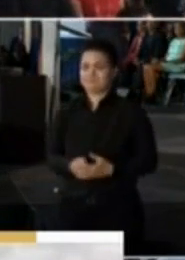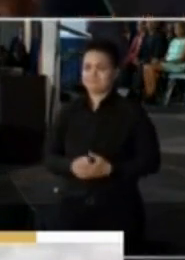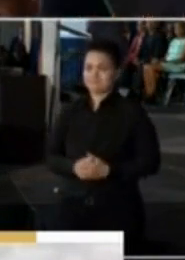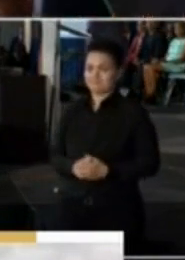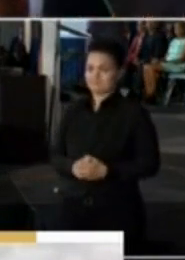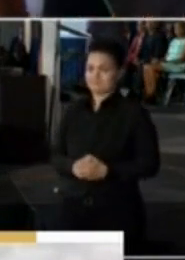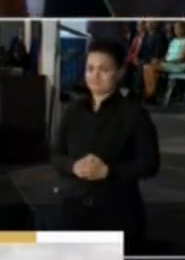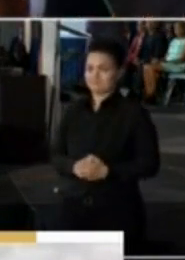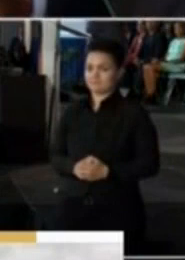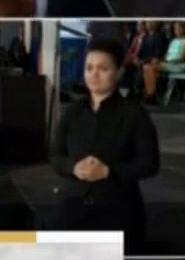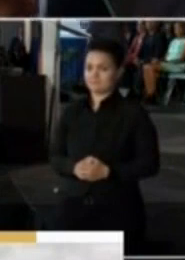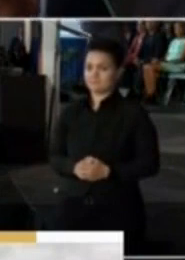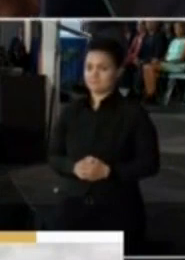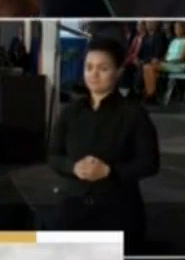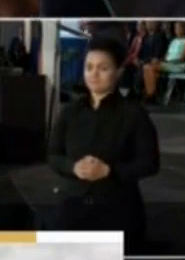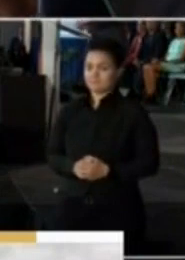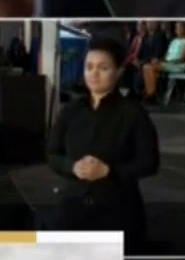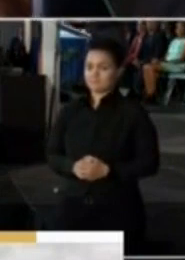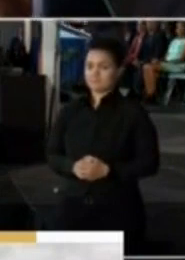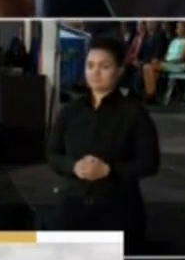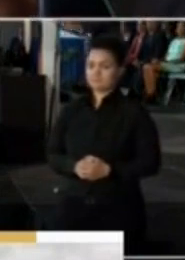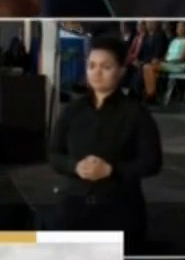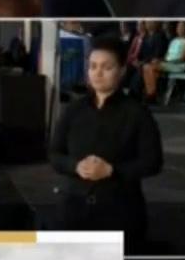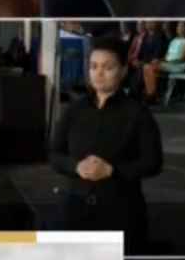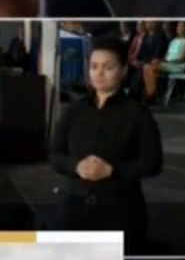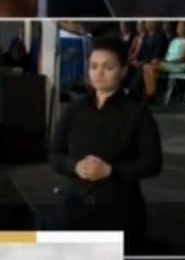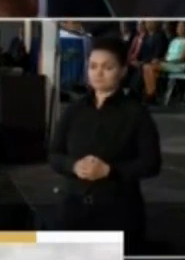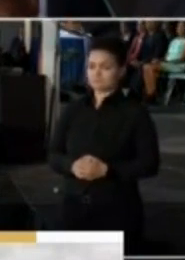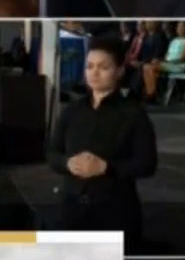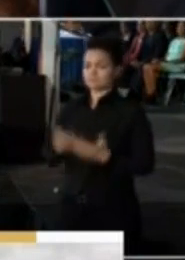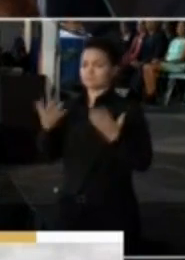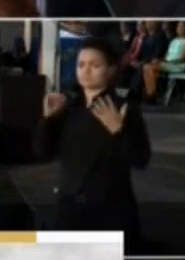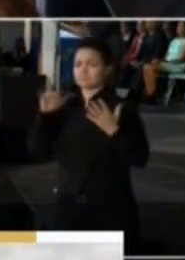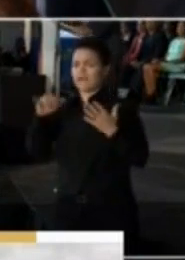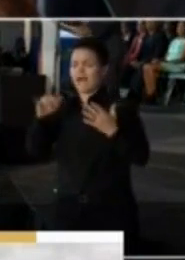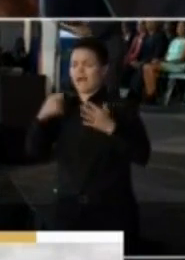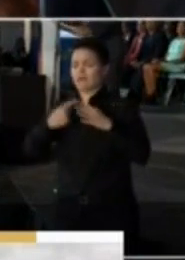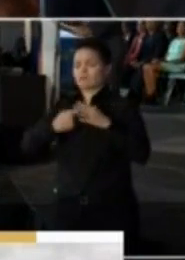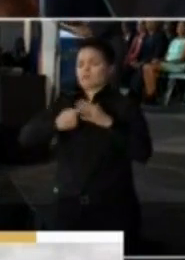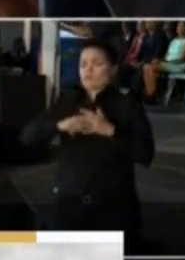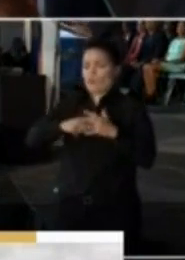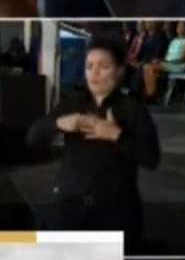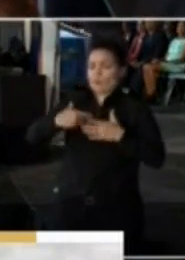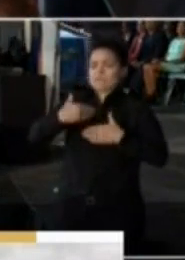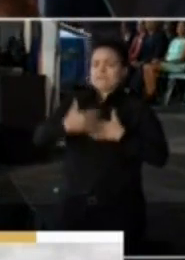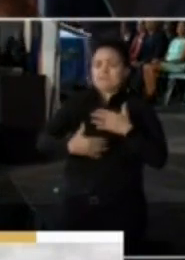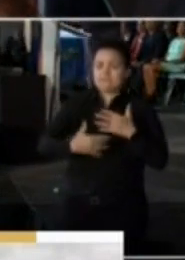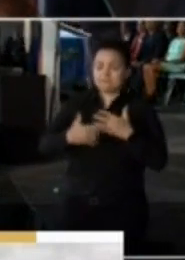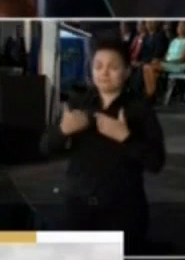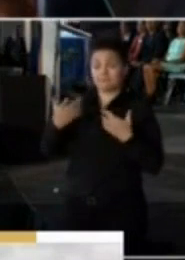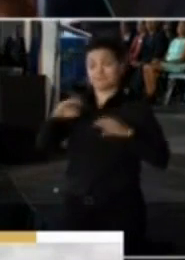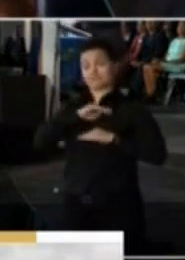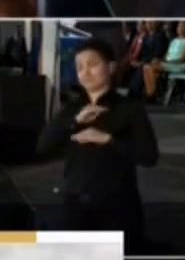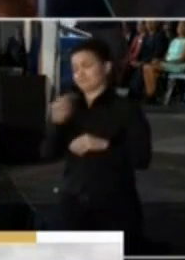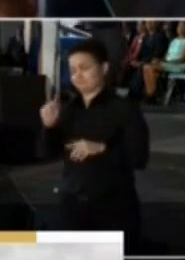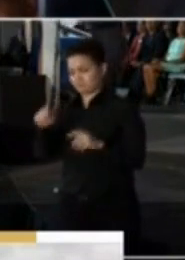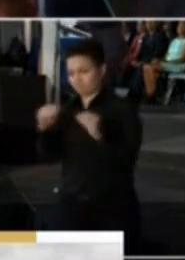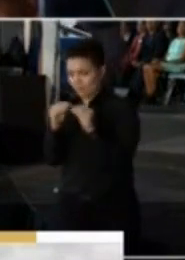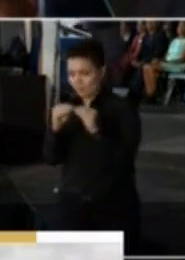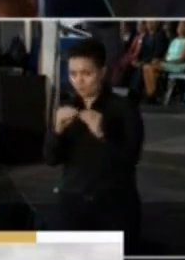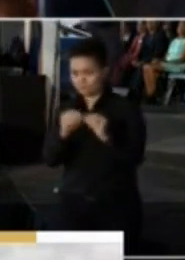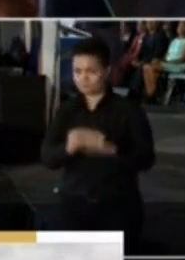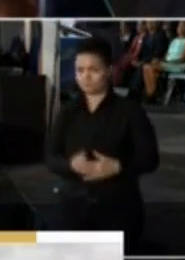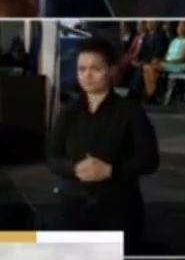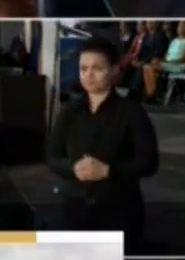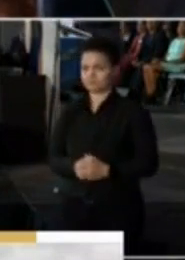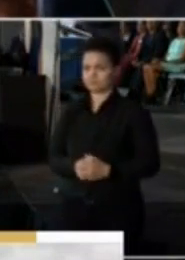It's a good step. It's a good first step. But I know we agree it's not far enough. There's no reason why weapons of war should